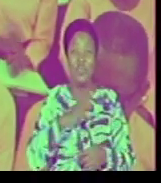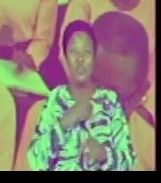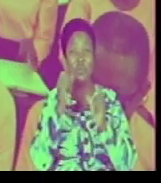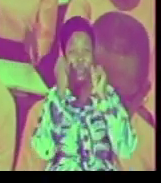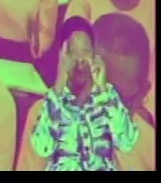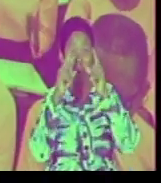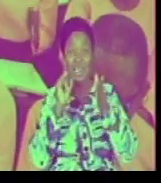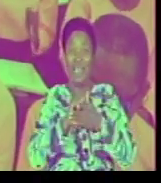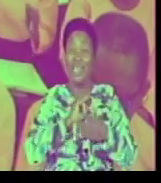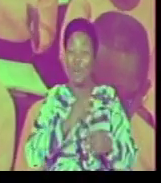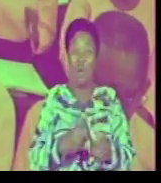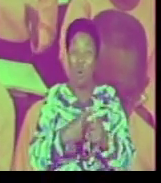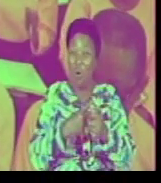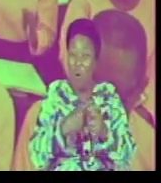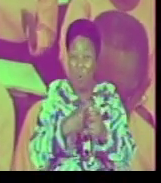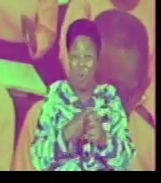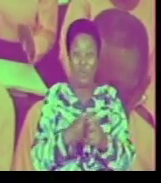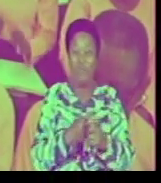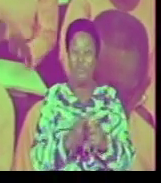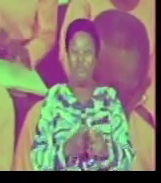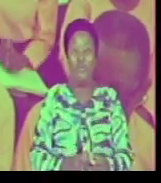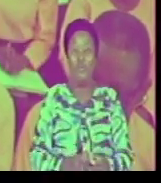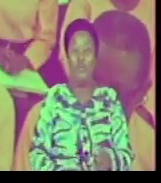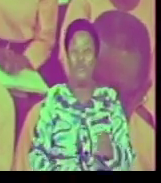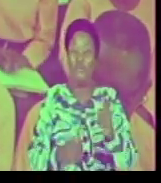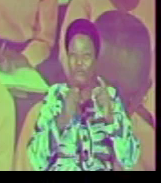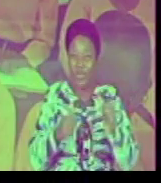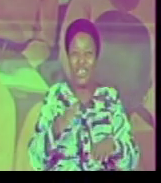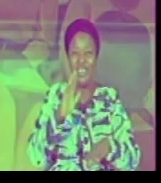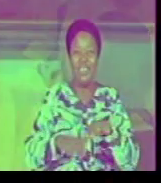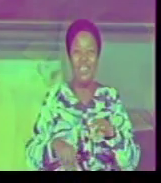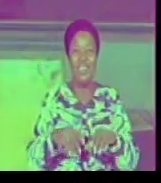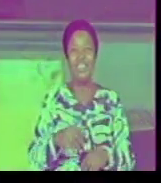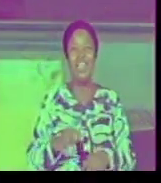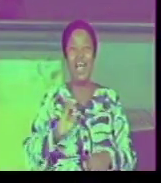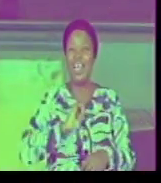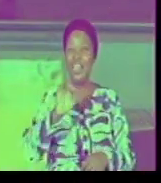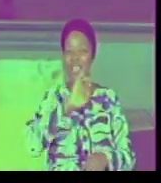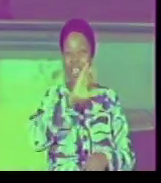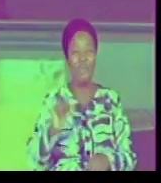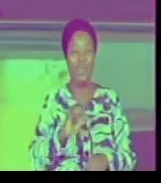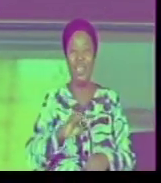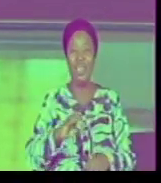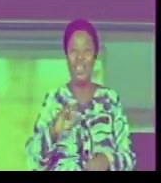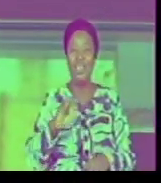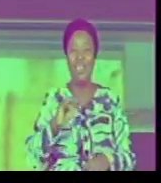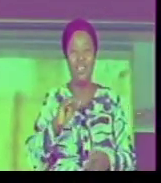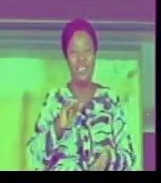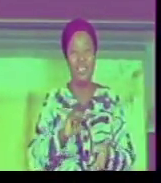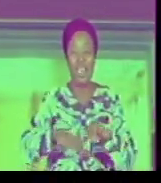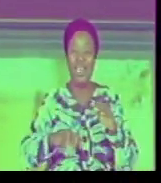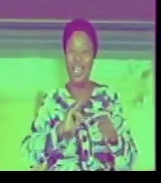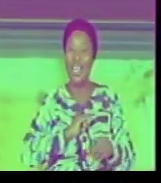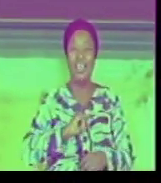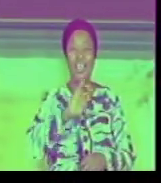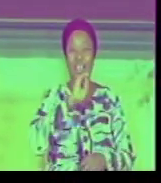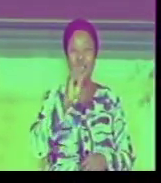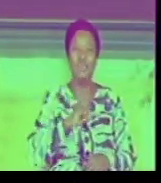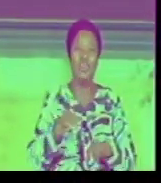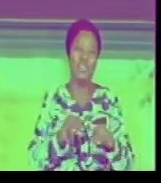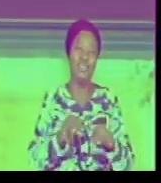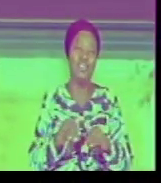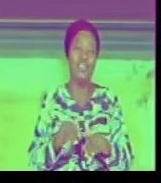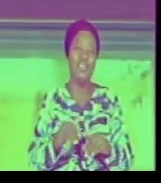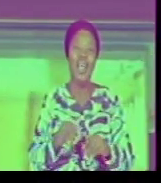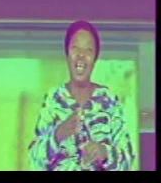in Jesus' name. And if I am going to run faster, I pass it on to you.